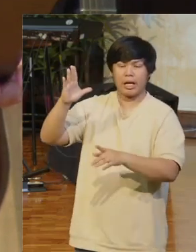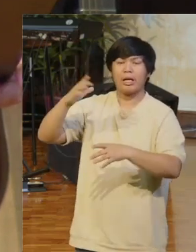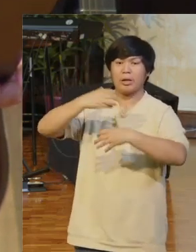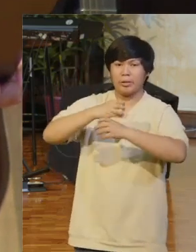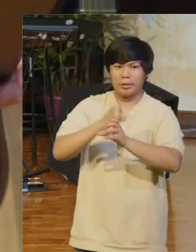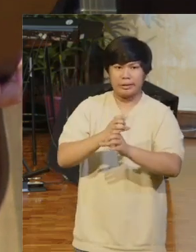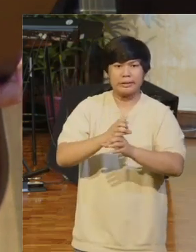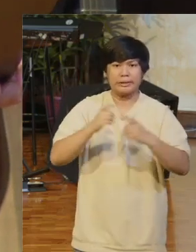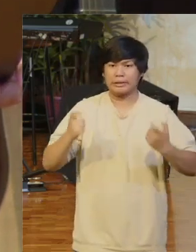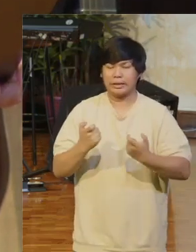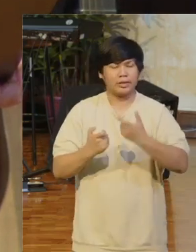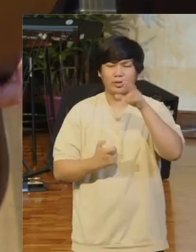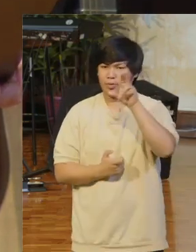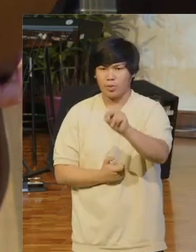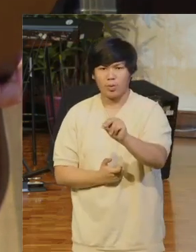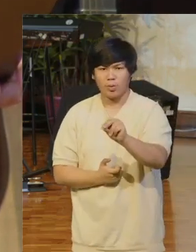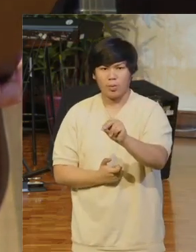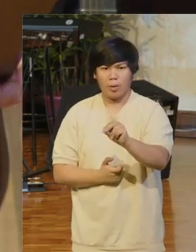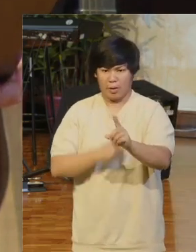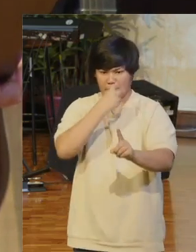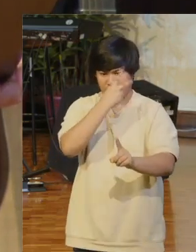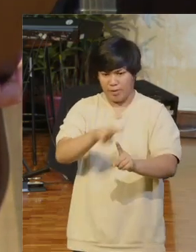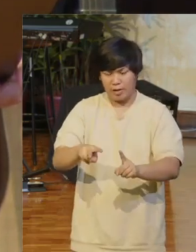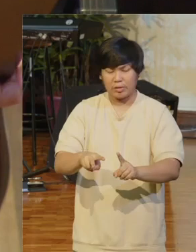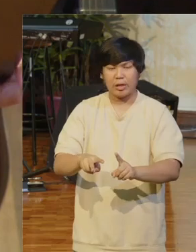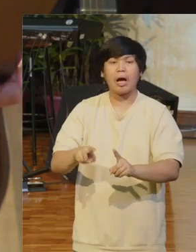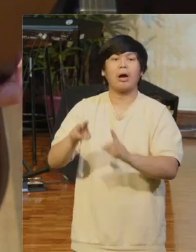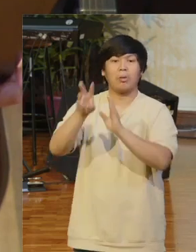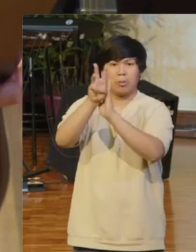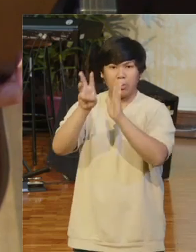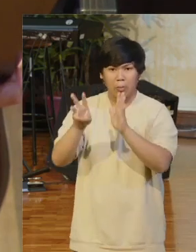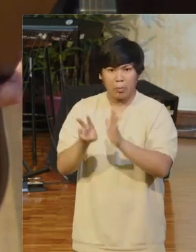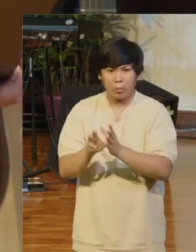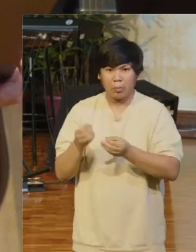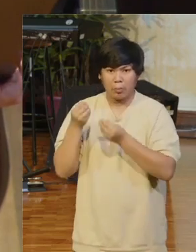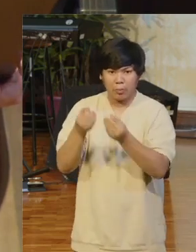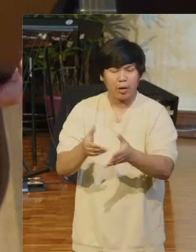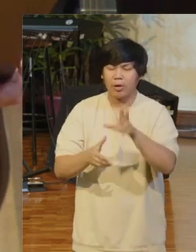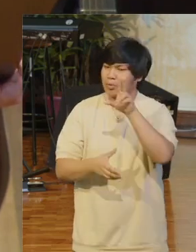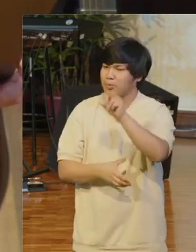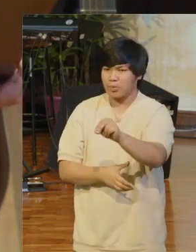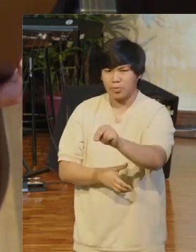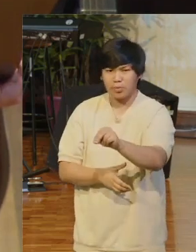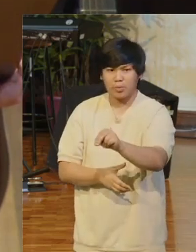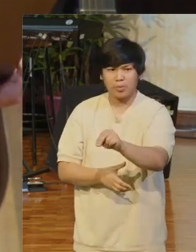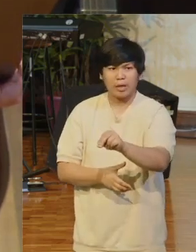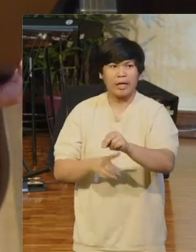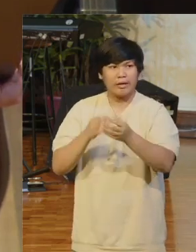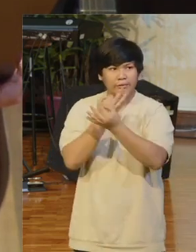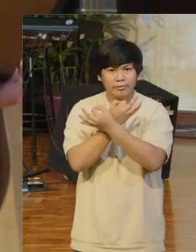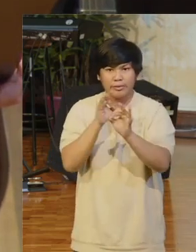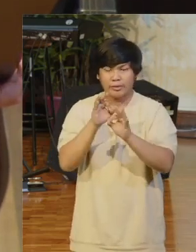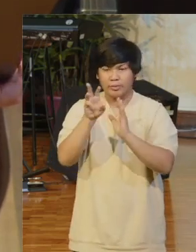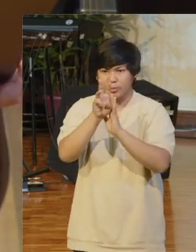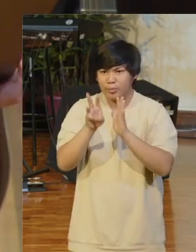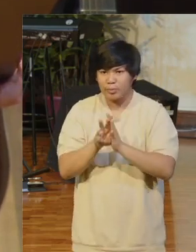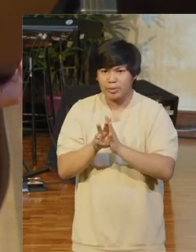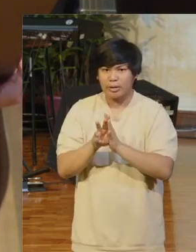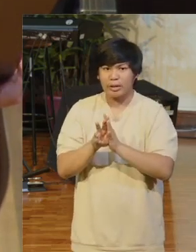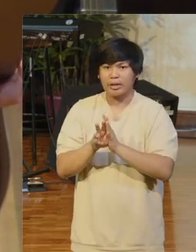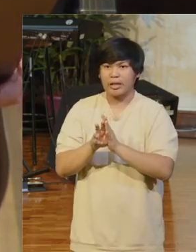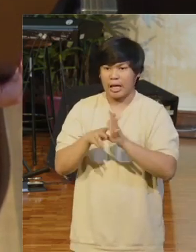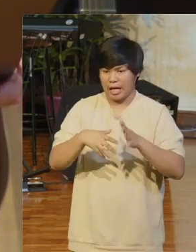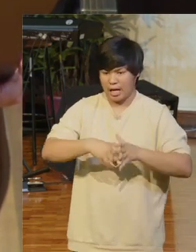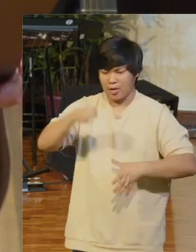sin, nor is violence offered to the will of the creatures, nor is the liberty or contingency of second causes